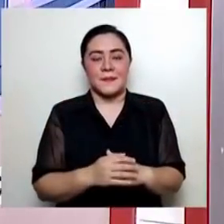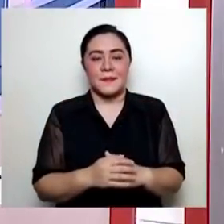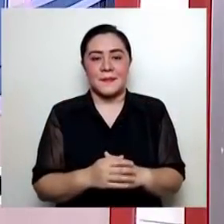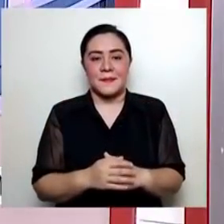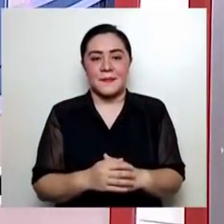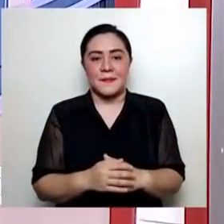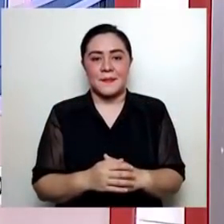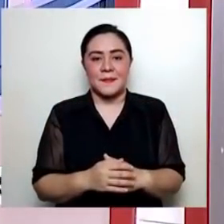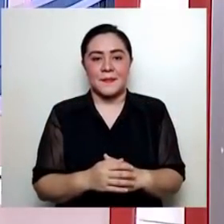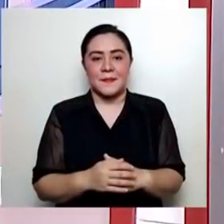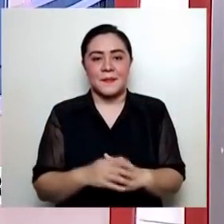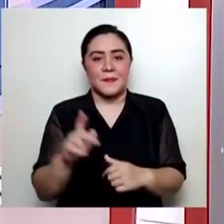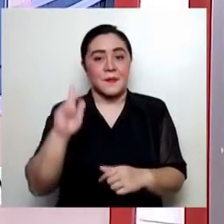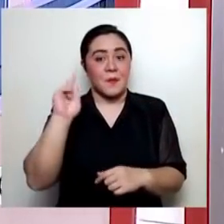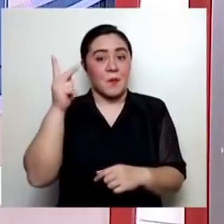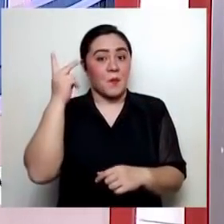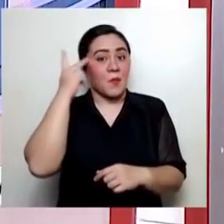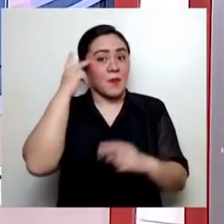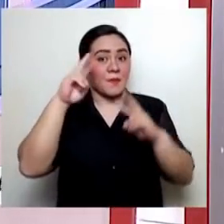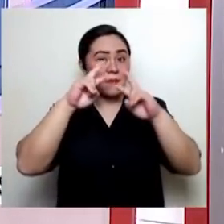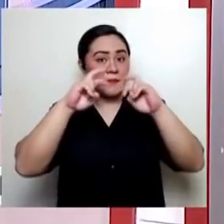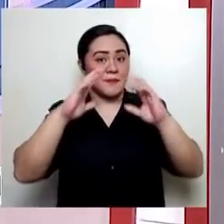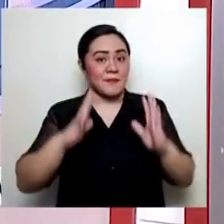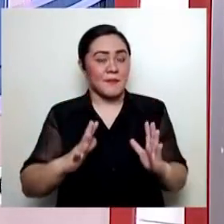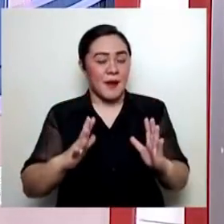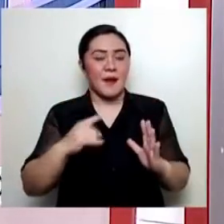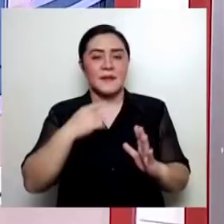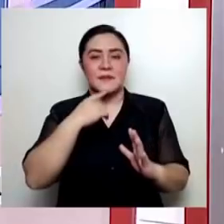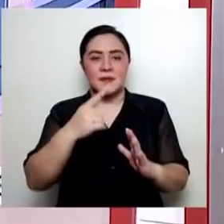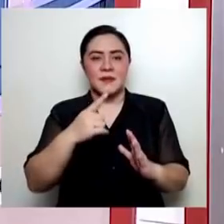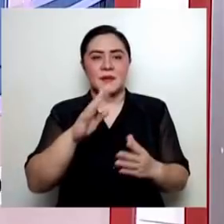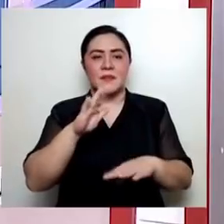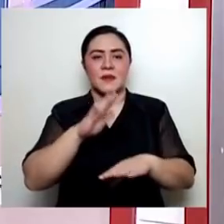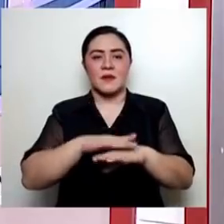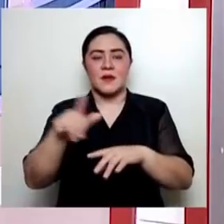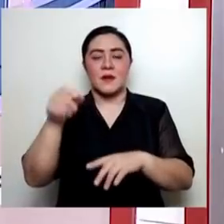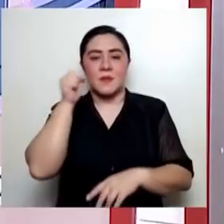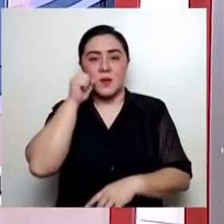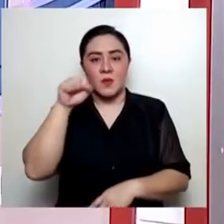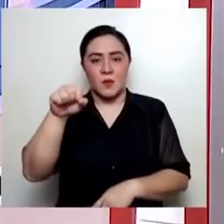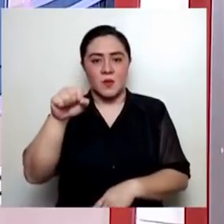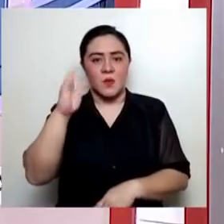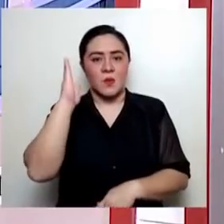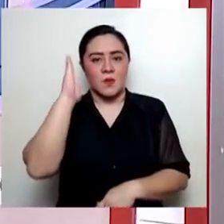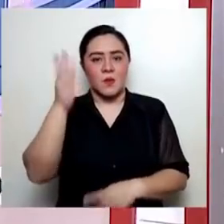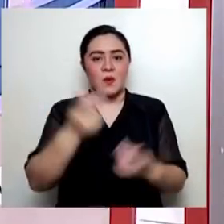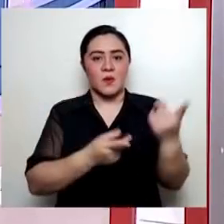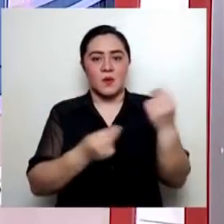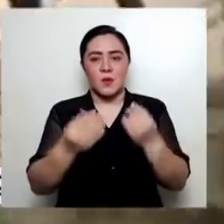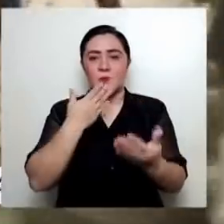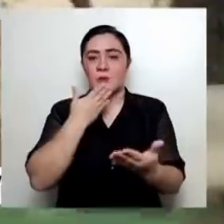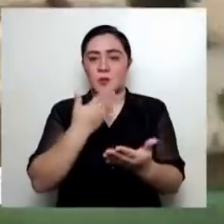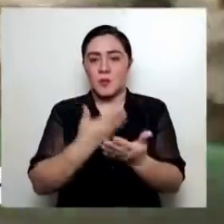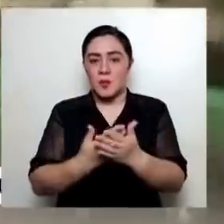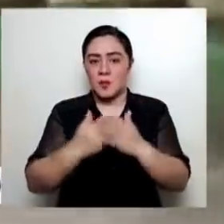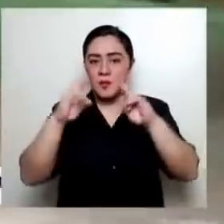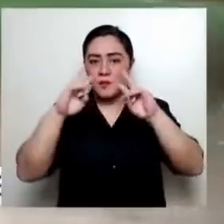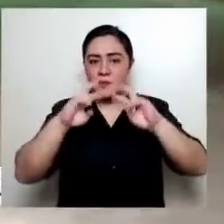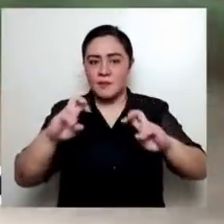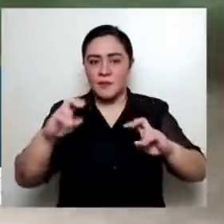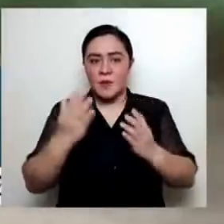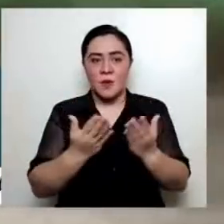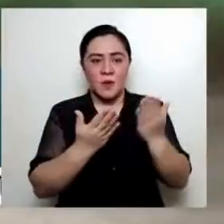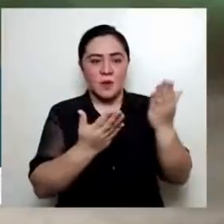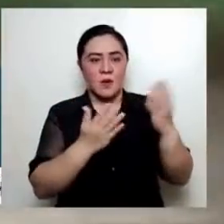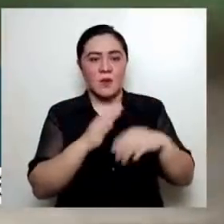A political analyst believes Duterte Carpio will do a good job when she becomes the next education secretary. Dindo Manhit of